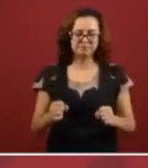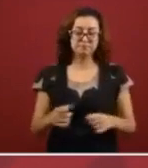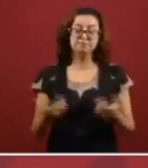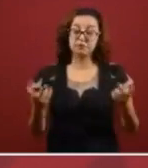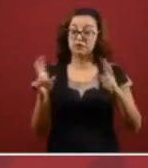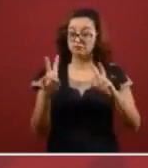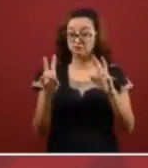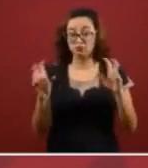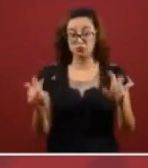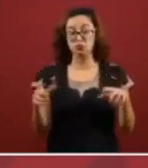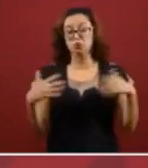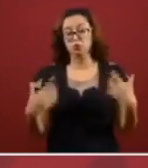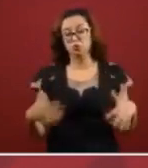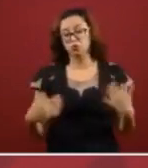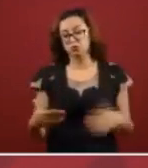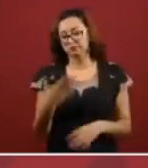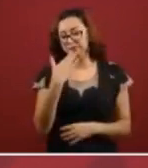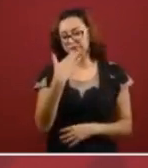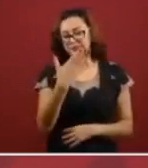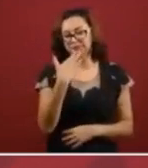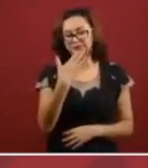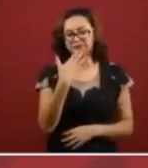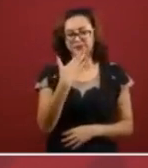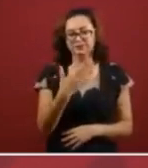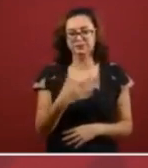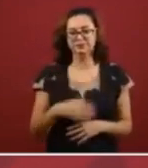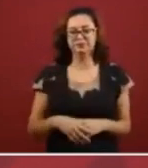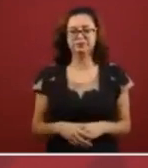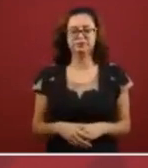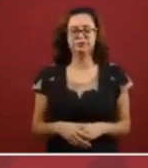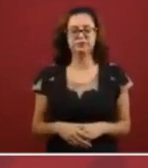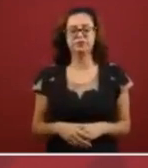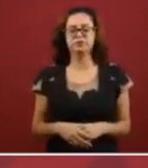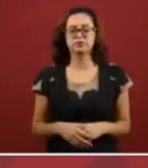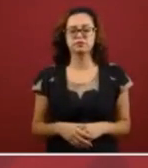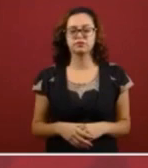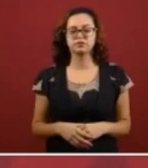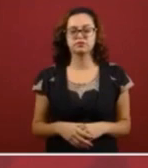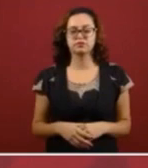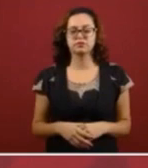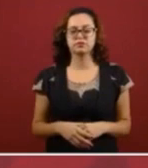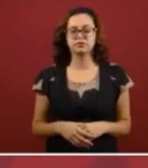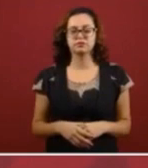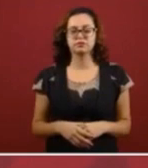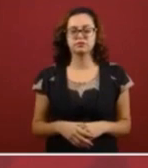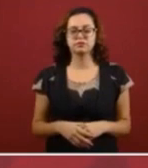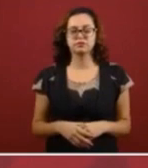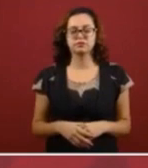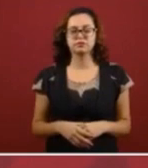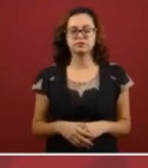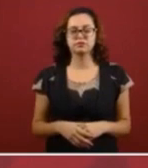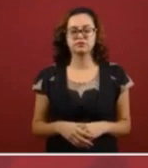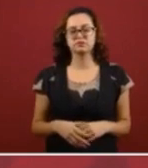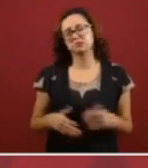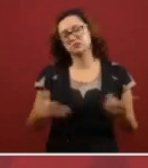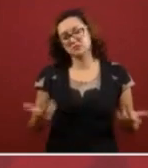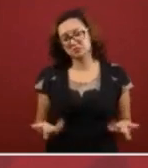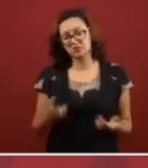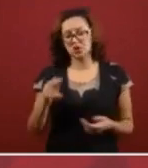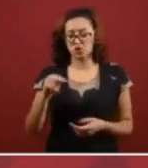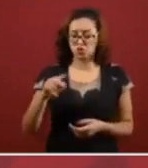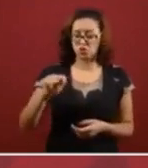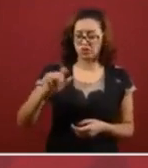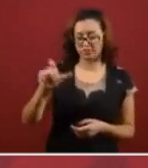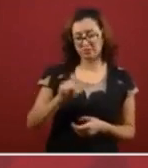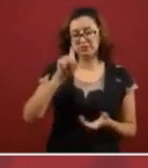tema, this is a good matter. Este, sería atender lo de Notimex y and it